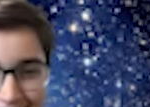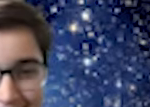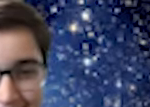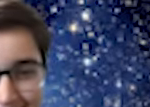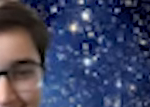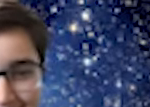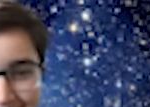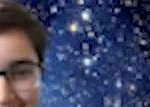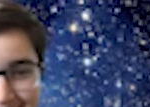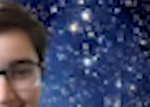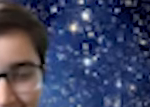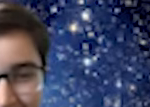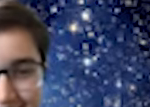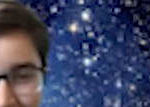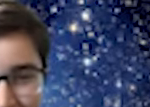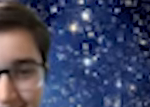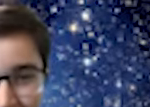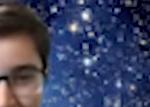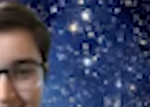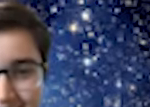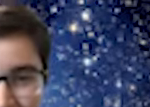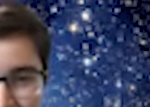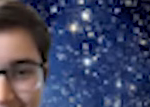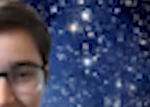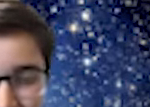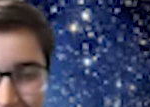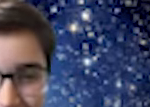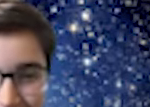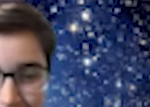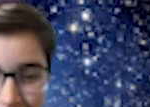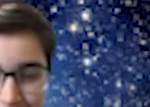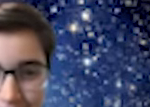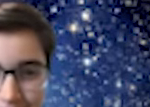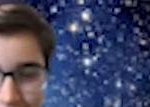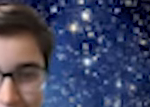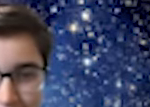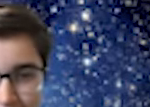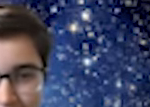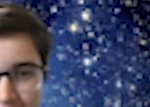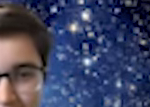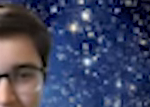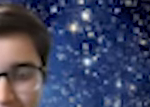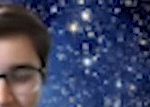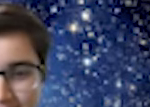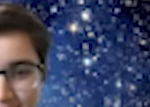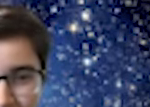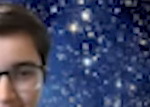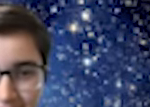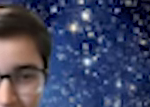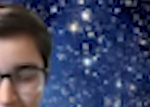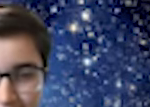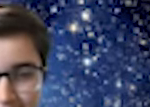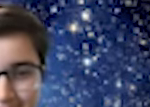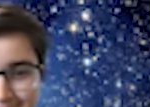today. Hi, I'm John, and we're calling in from the Amundsen Scott South Pole Station, and